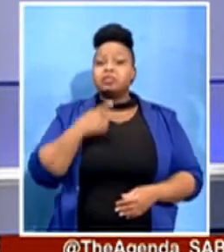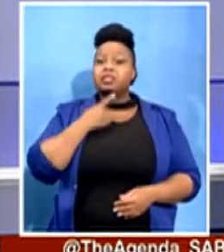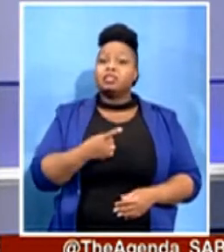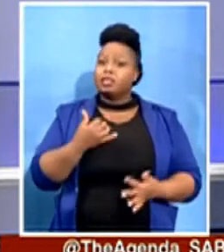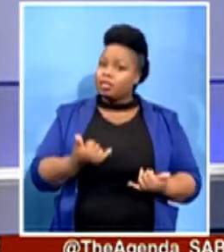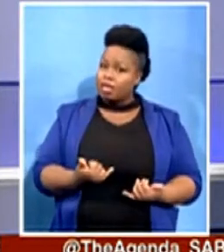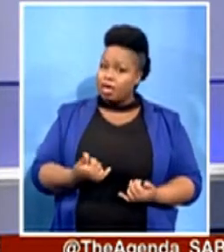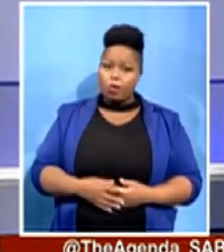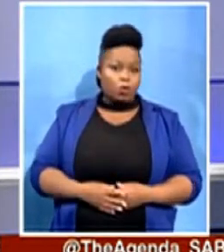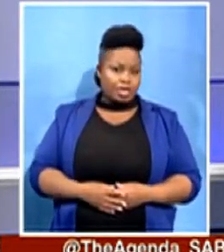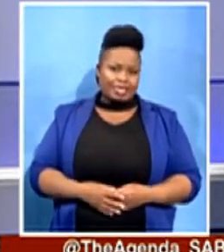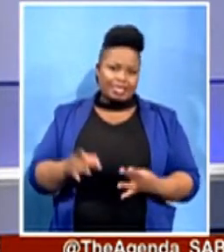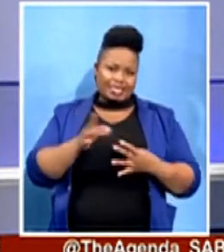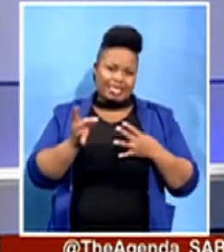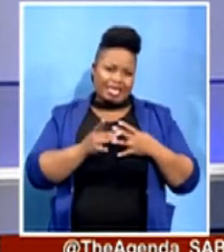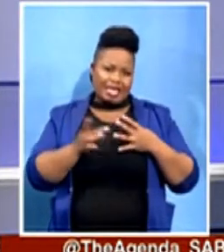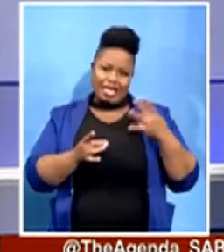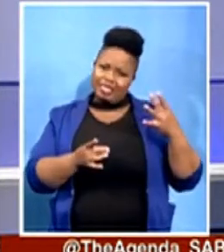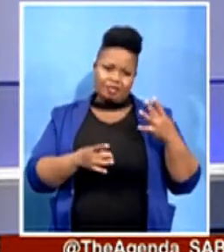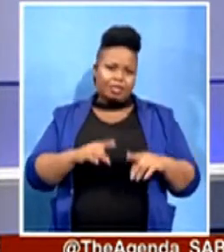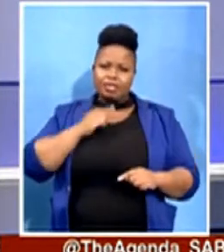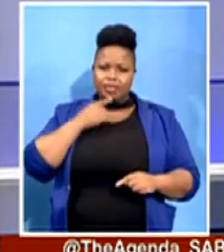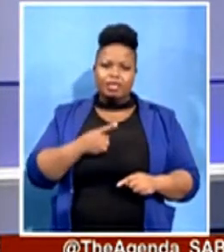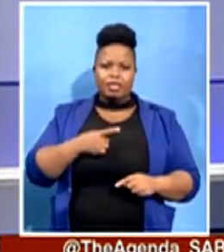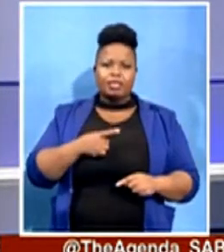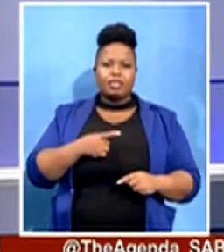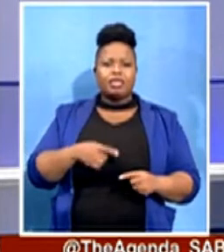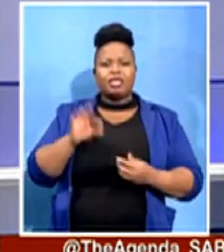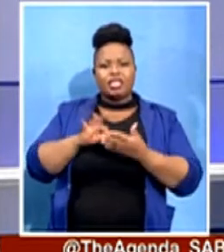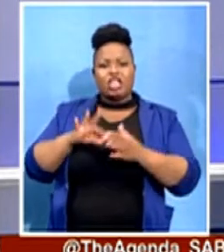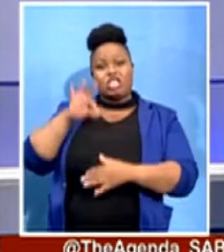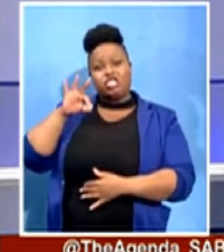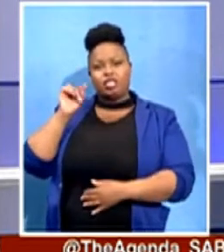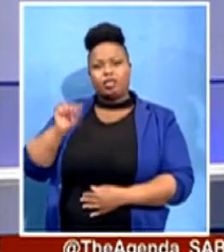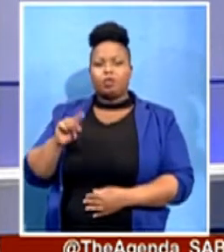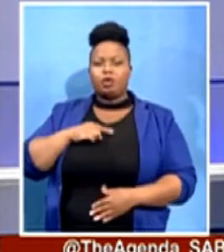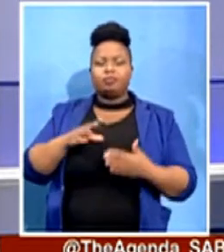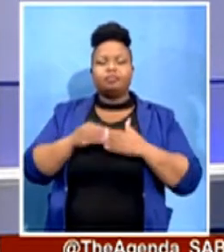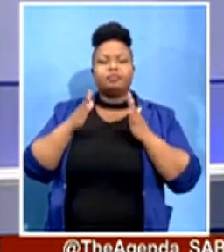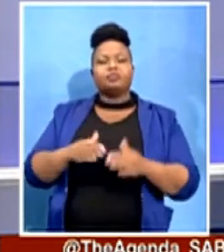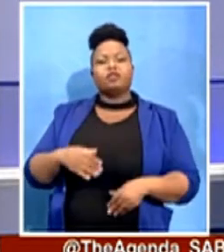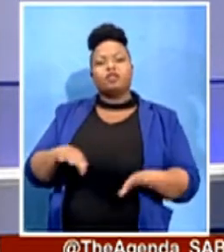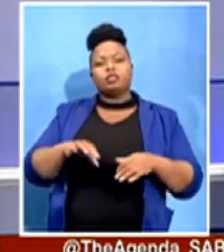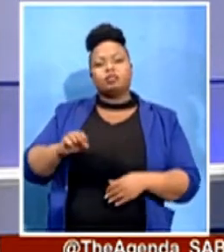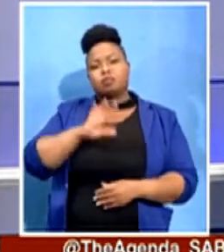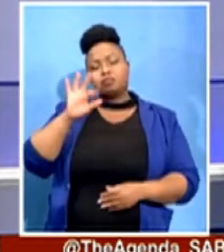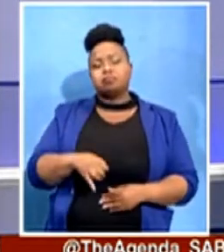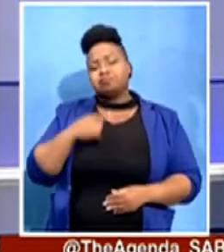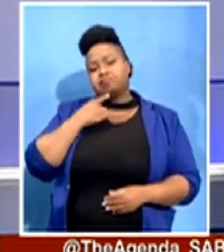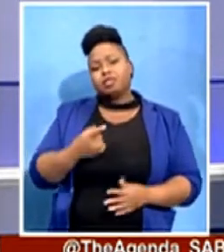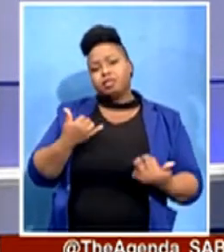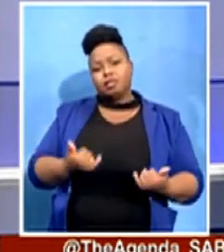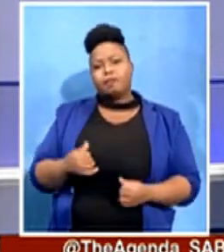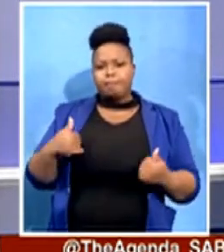selection, but candidate election. The leader of Action SA, Herman Mashaba, saying that they've started something here that's really a